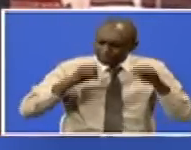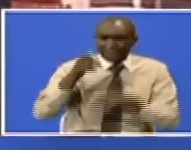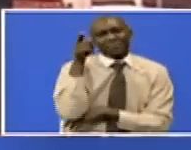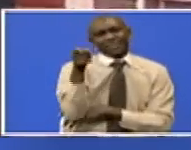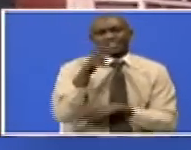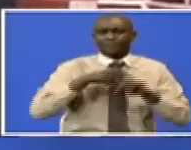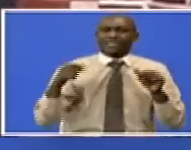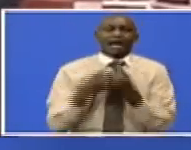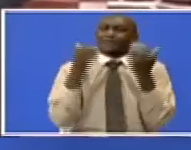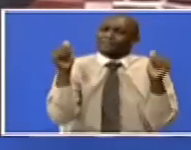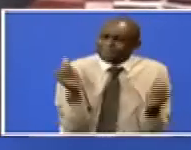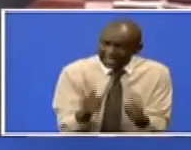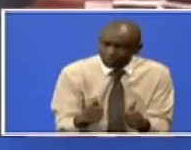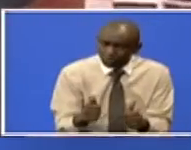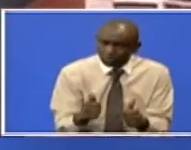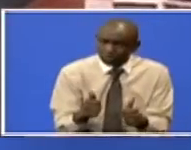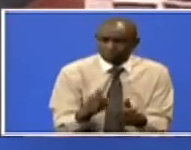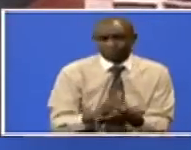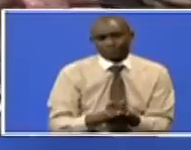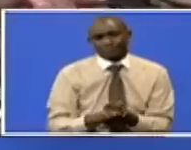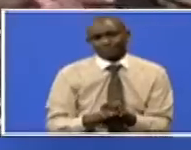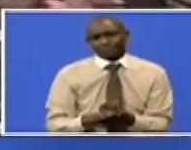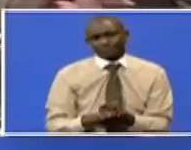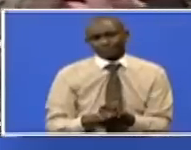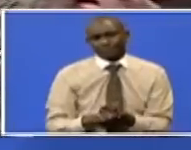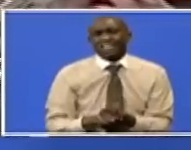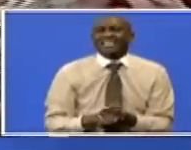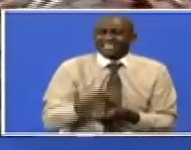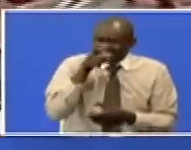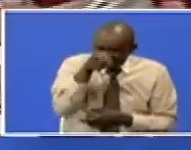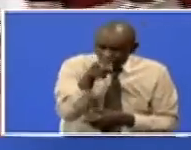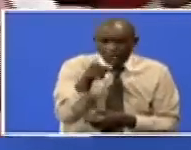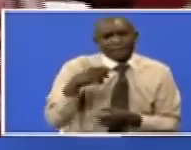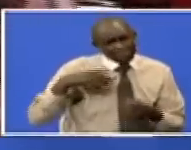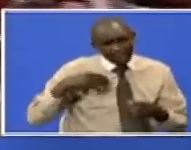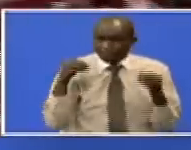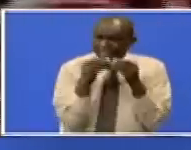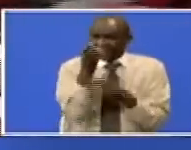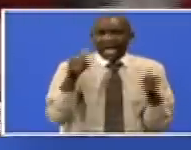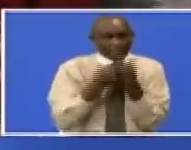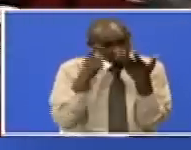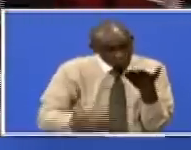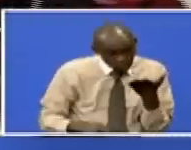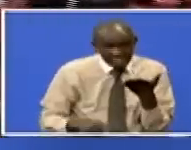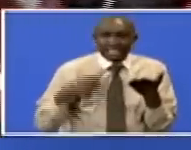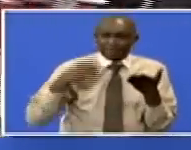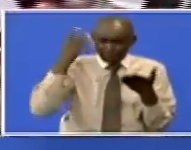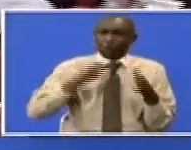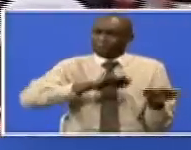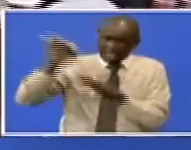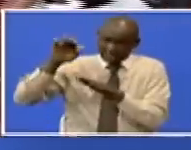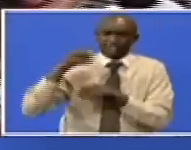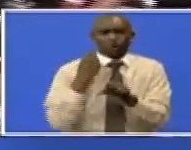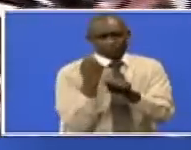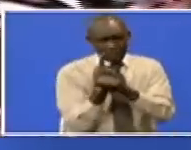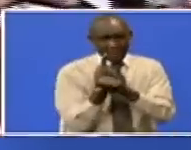Reconciliation Commission, Ambassador Bethwel Kiplagat. The gathering, prompted by a petition tabled on the floor of the National Assembly in